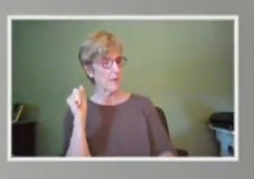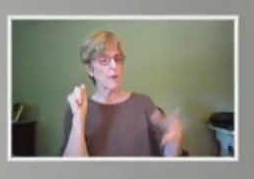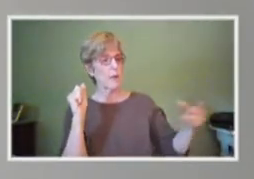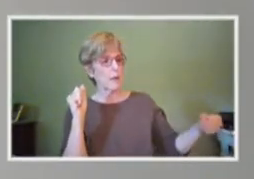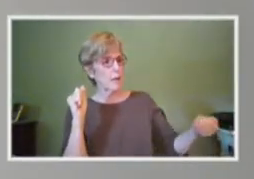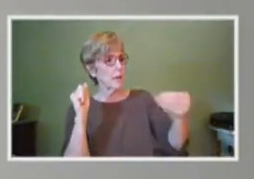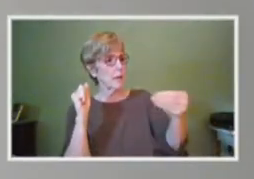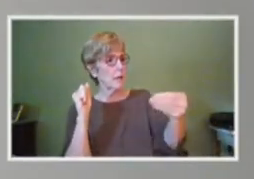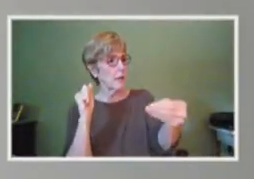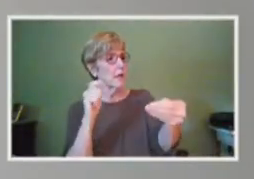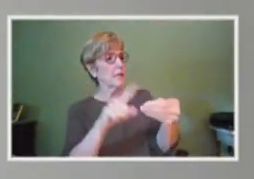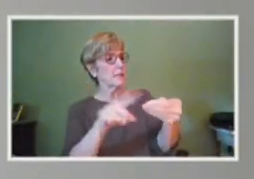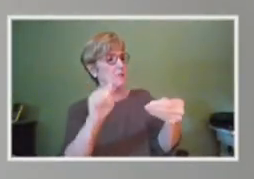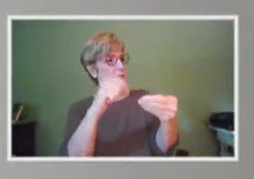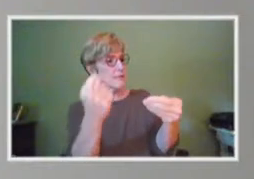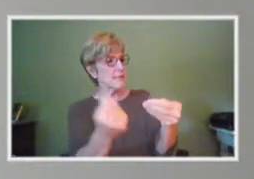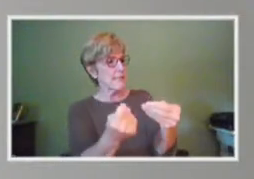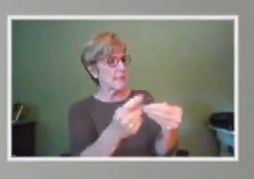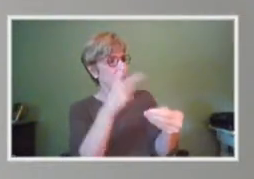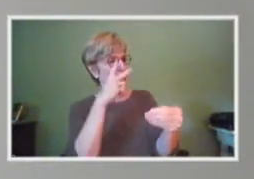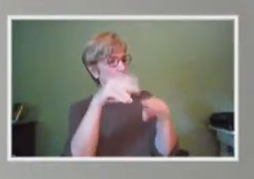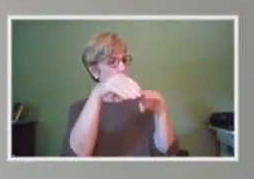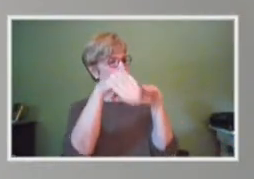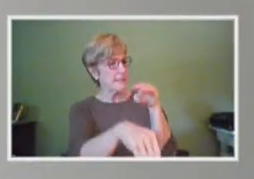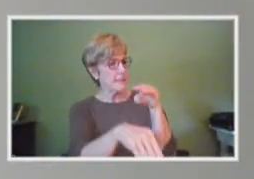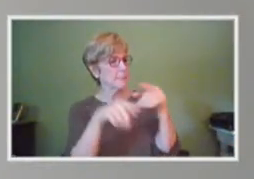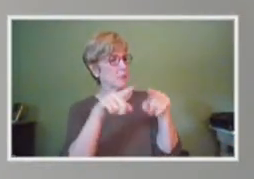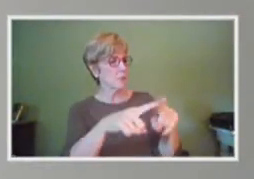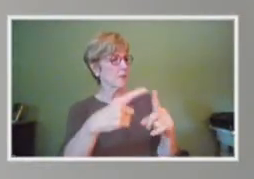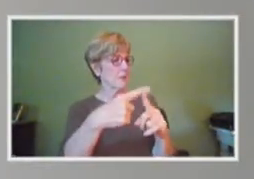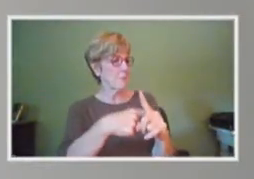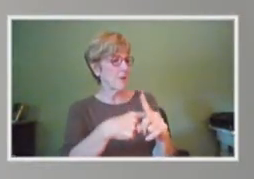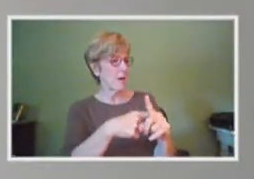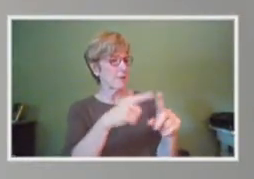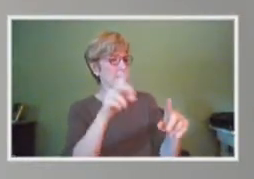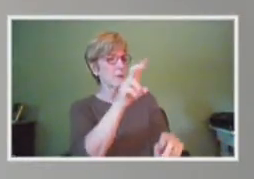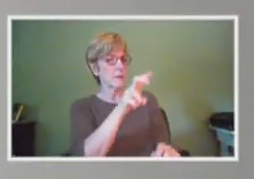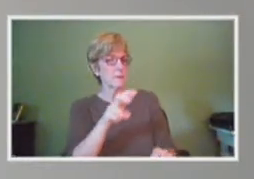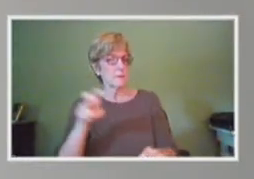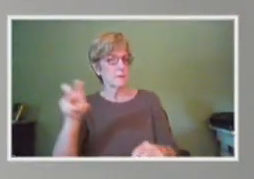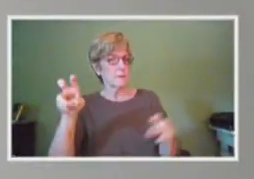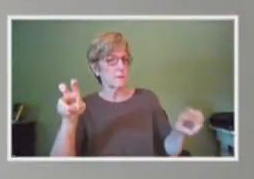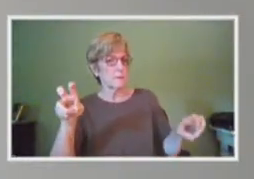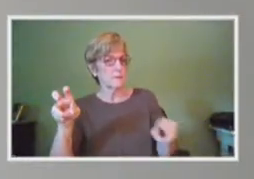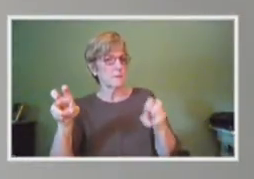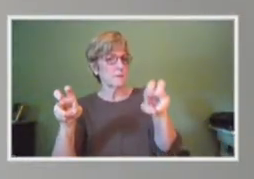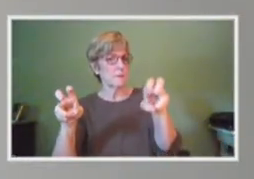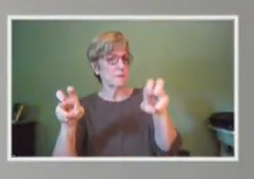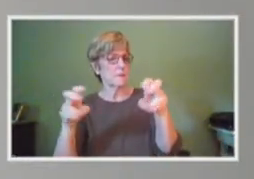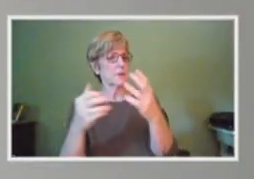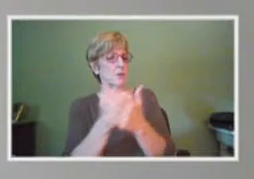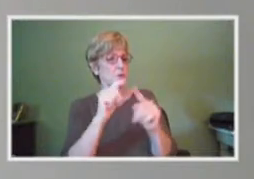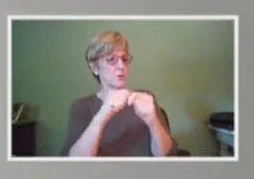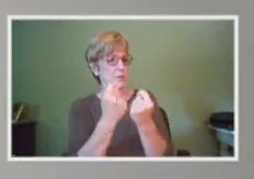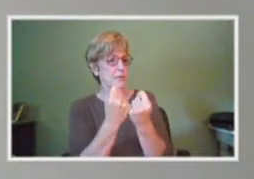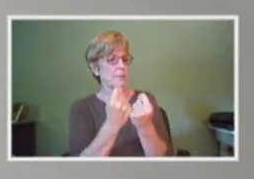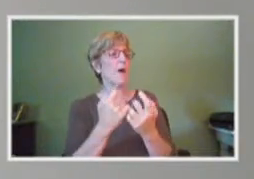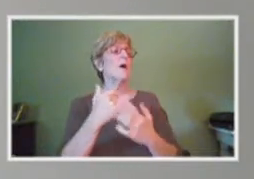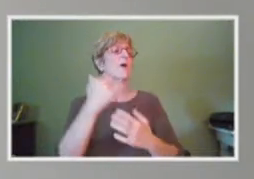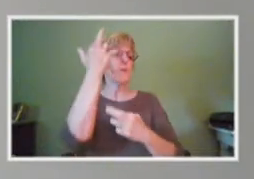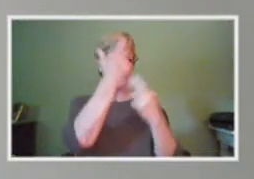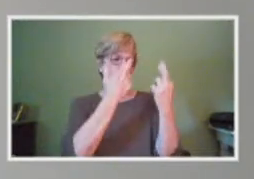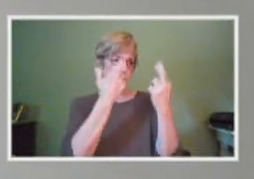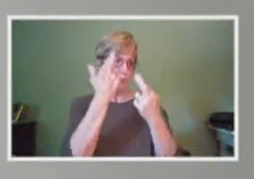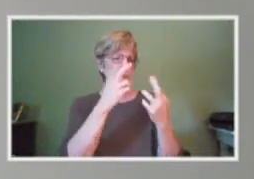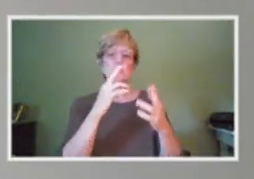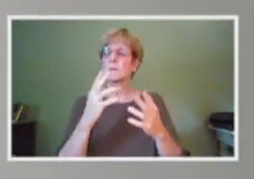different team, and you saw a significant dip during the month it took to get a new team established. And so for all of those reasons, Cure Violence Global recommended